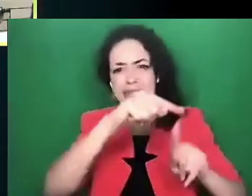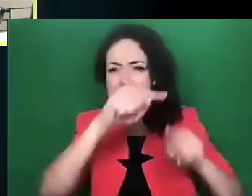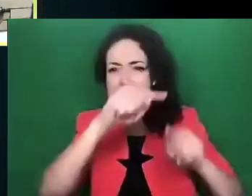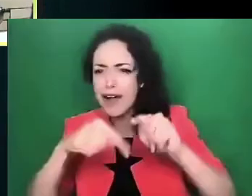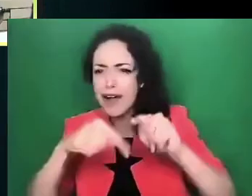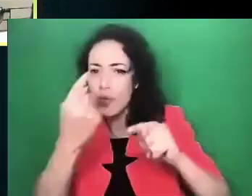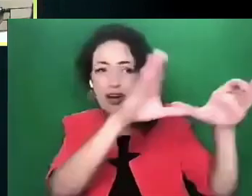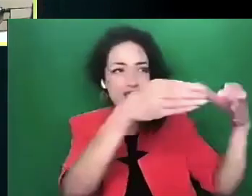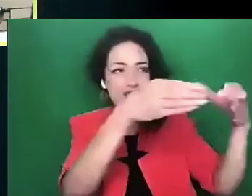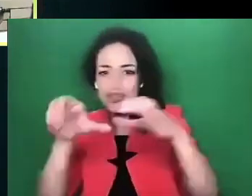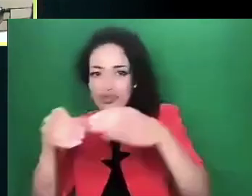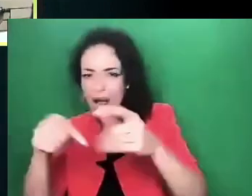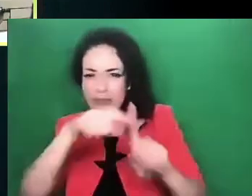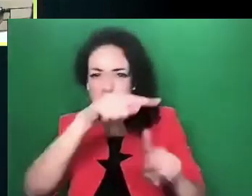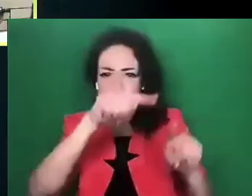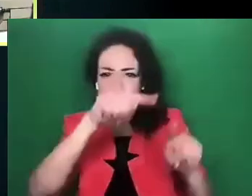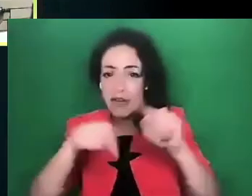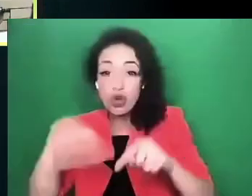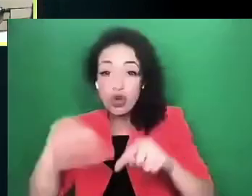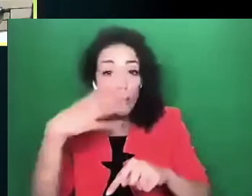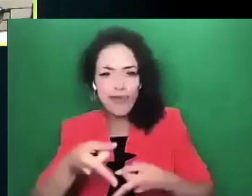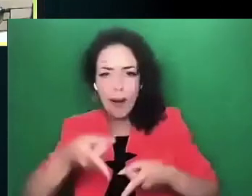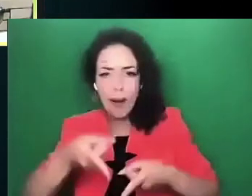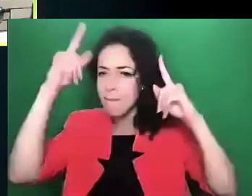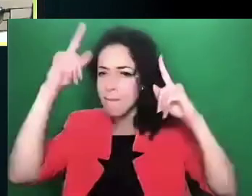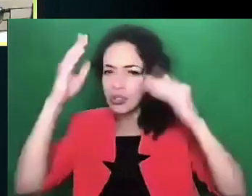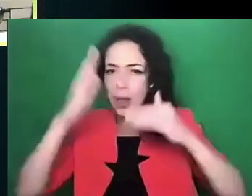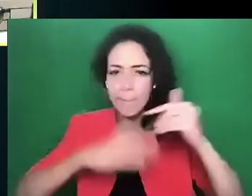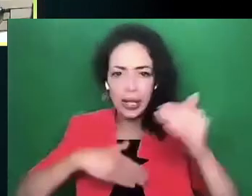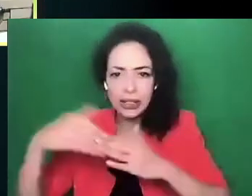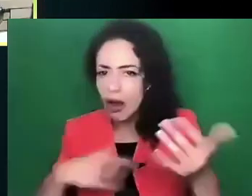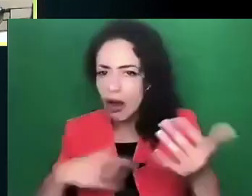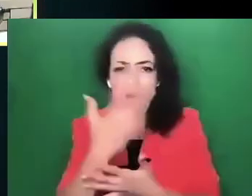an artwork by people like Wilfred Thesiger, who lived there for 7 years.